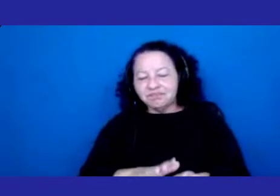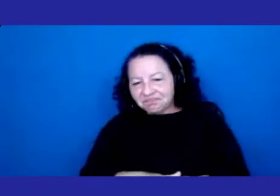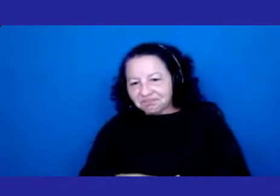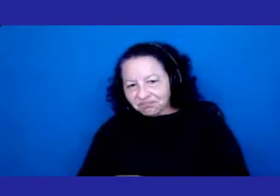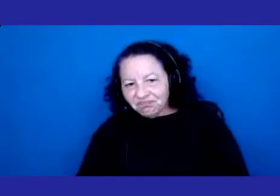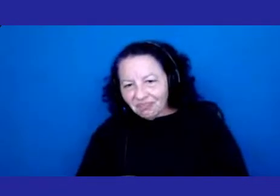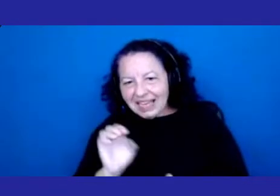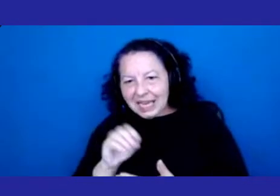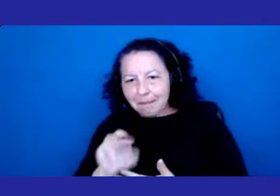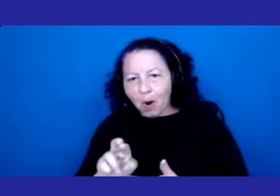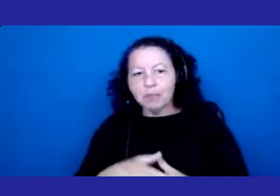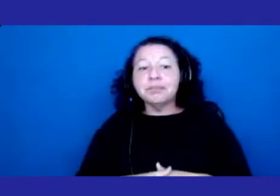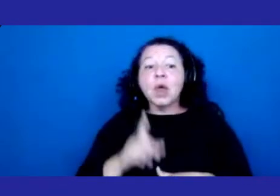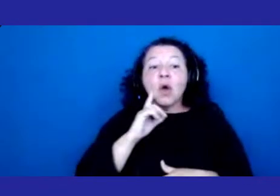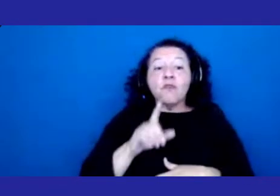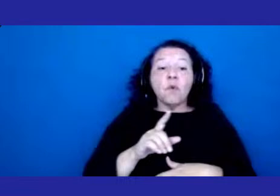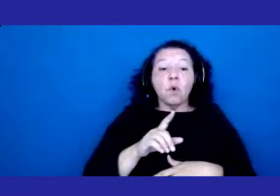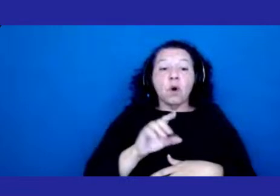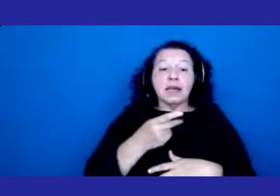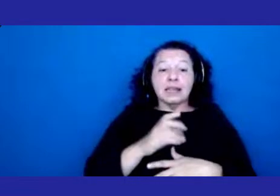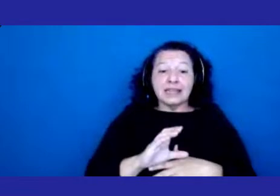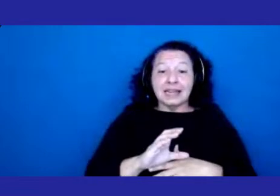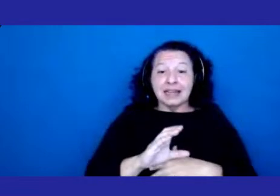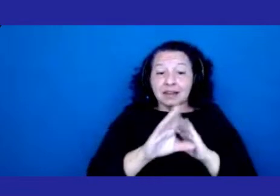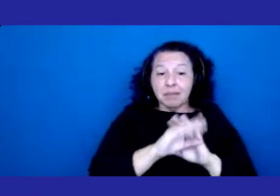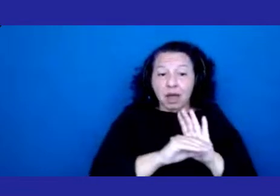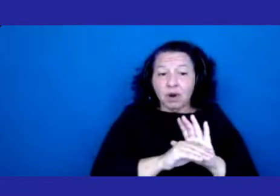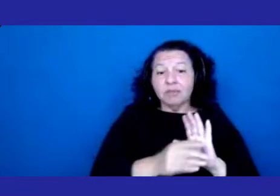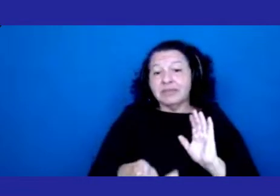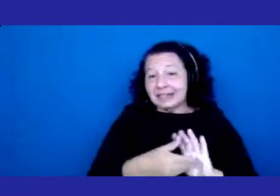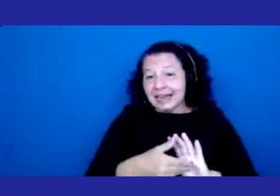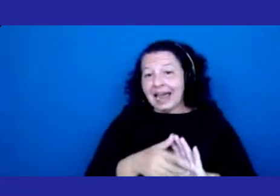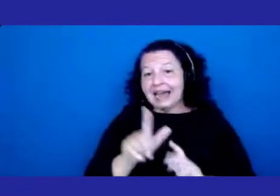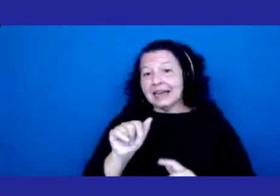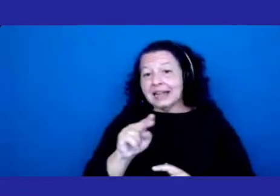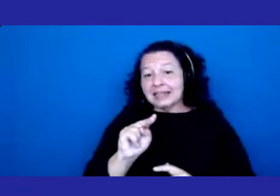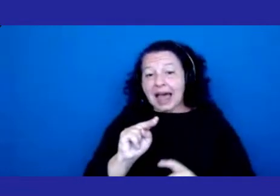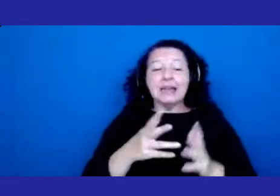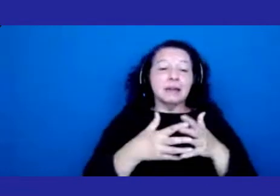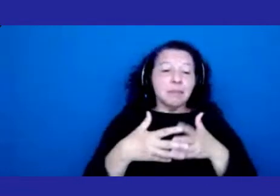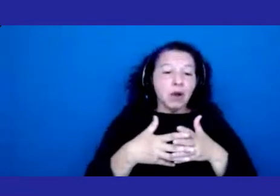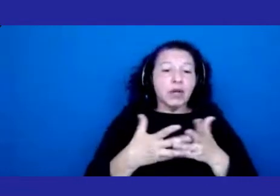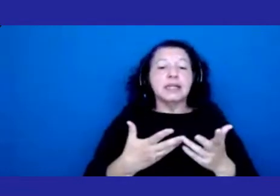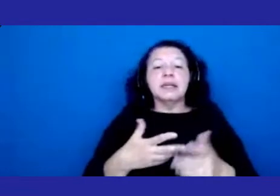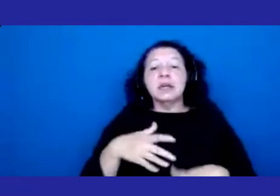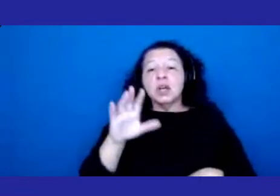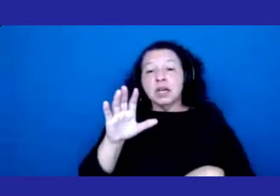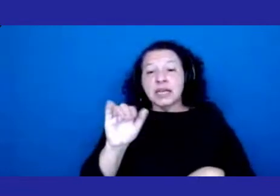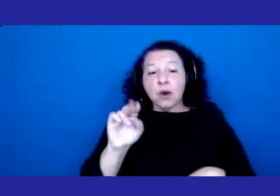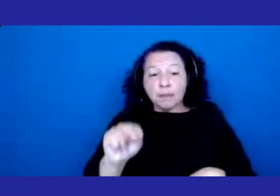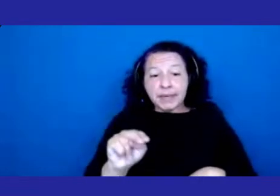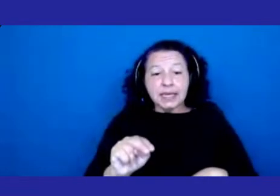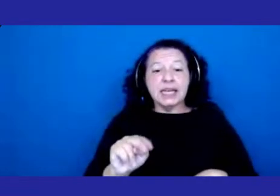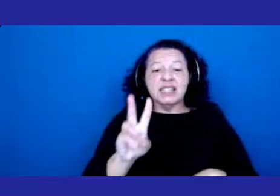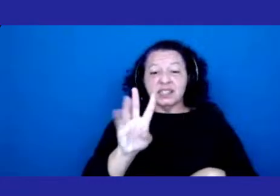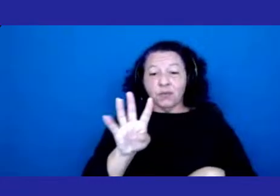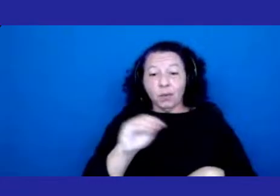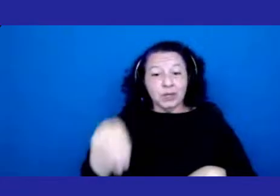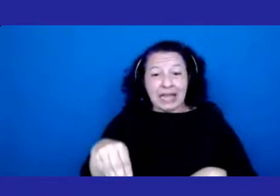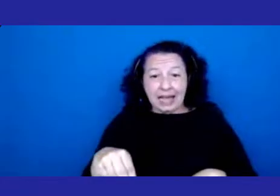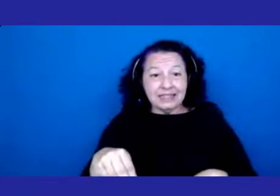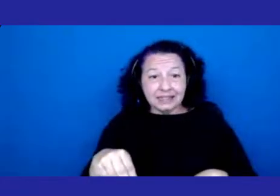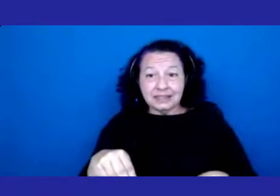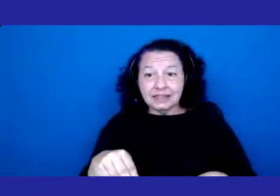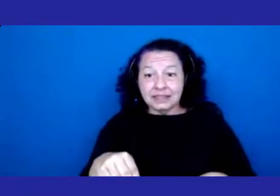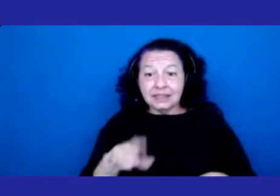For ethnic background, again, Latin American and Caribbean individuals, 64% of the time when that was